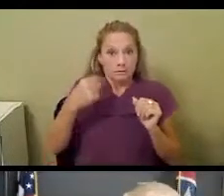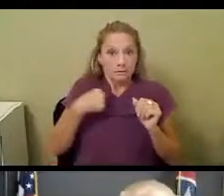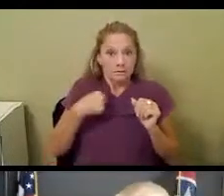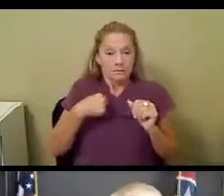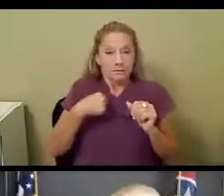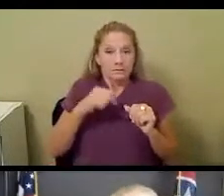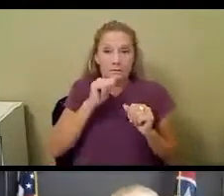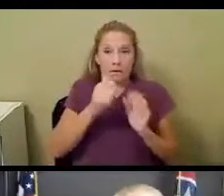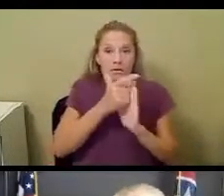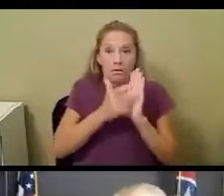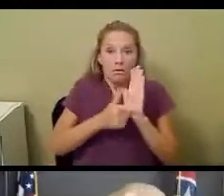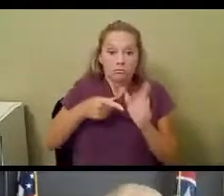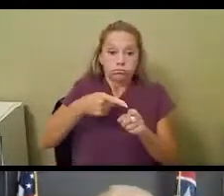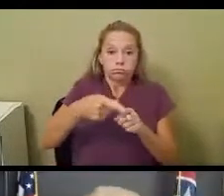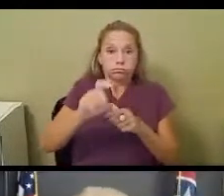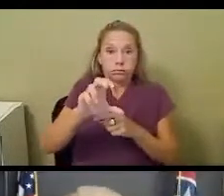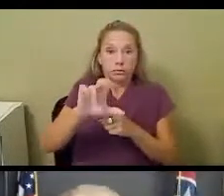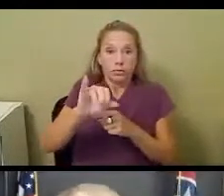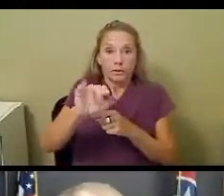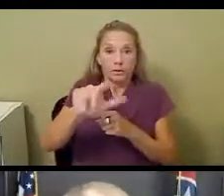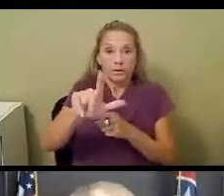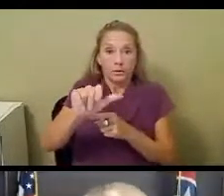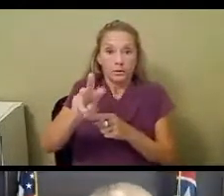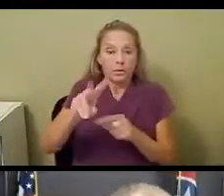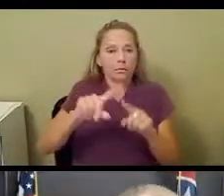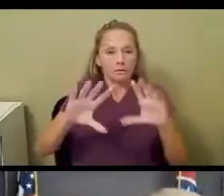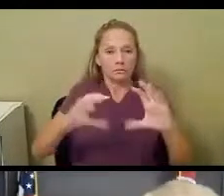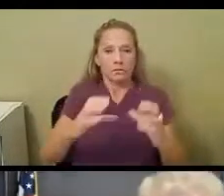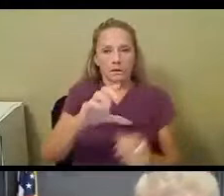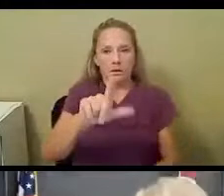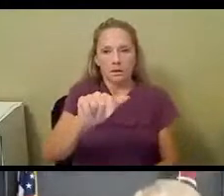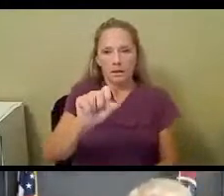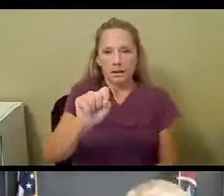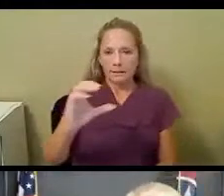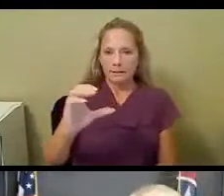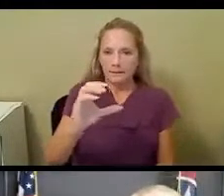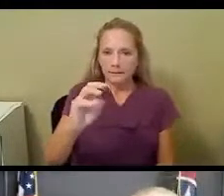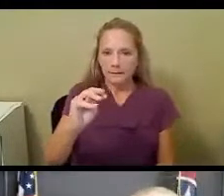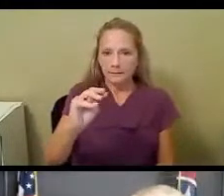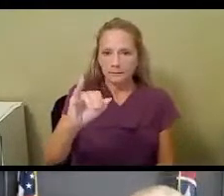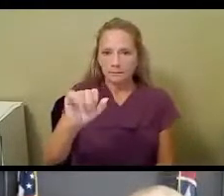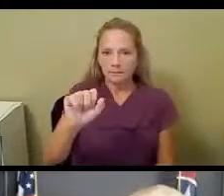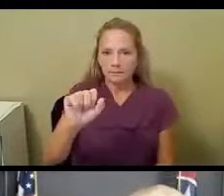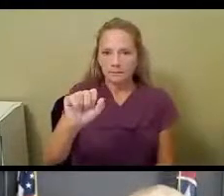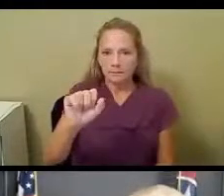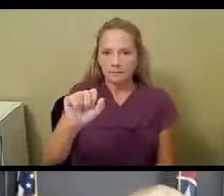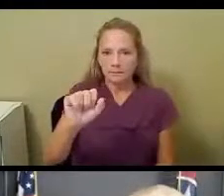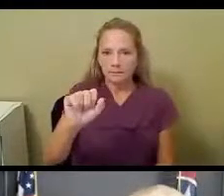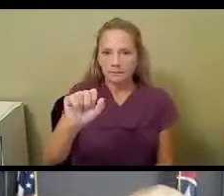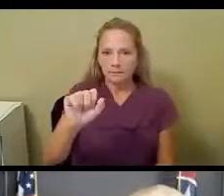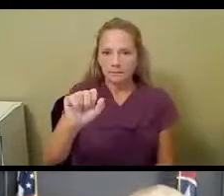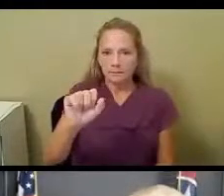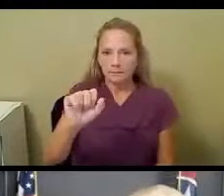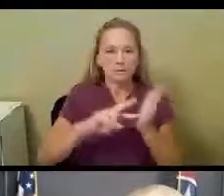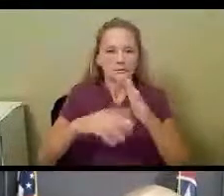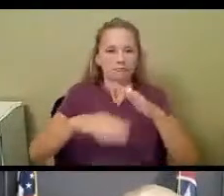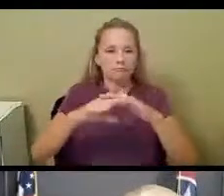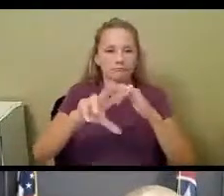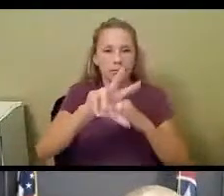law, it's a Class C misdemeanor, which I believe is up to 30 days in jail, a fine